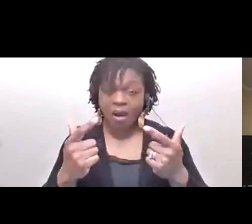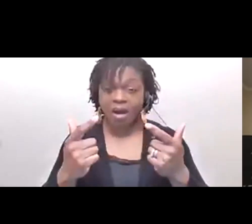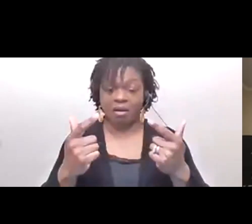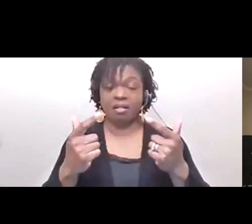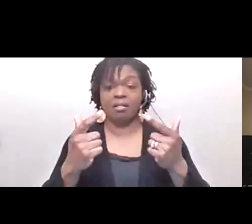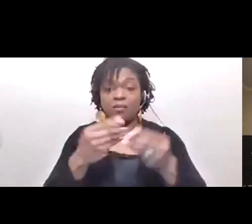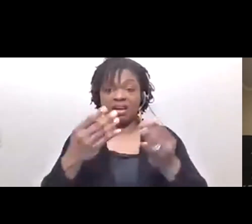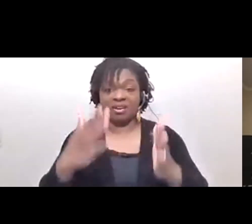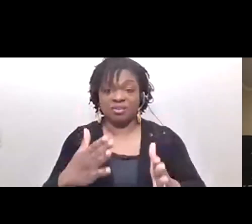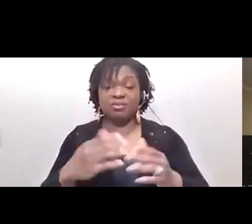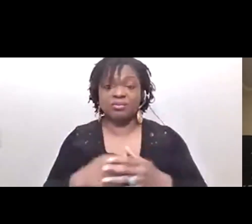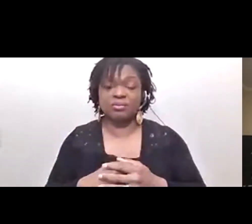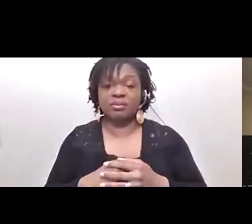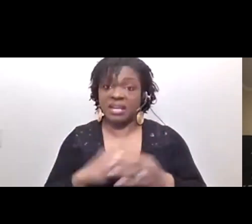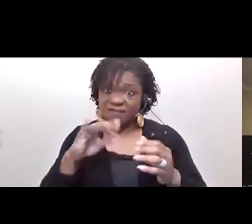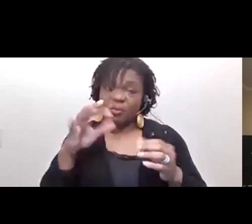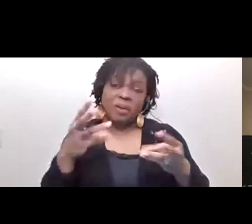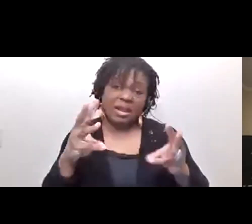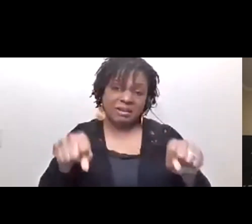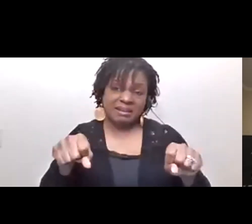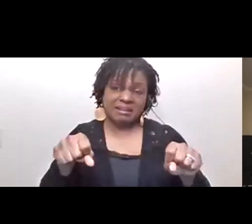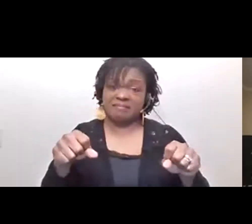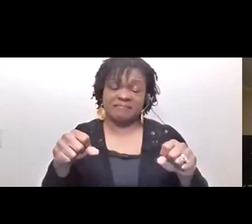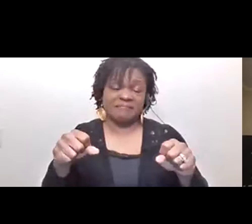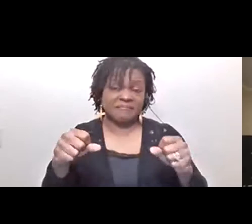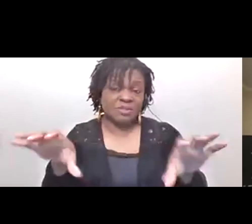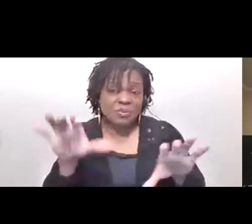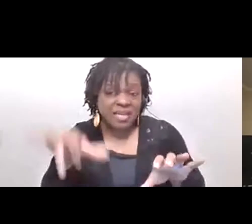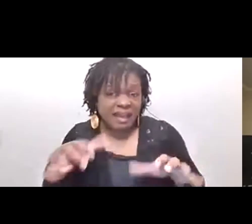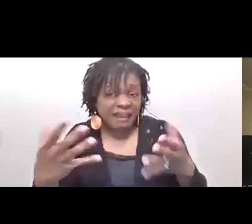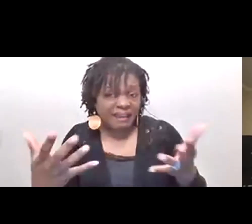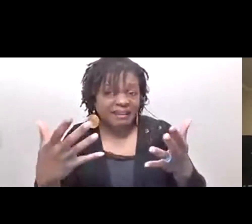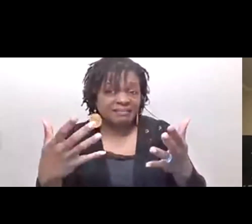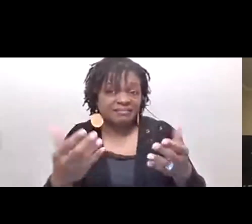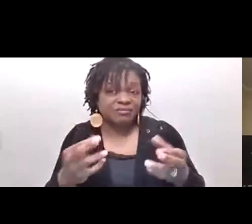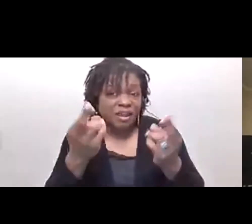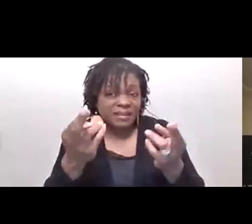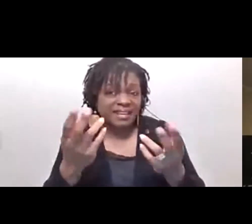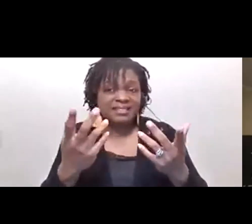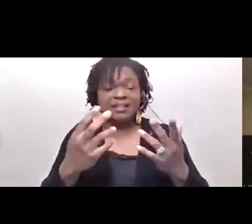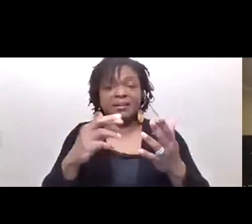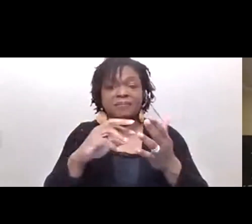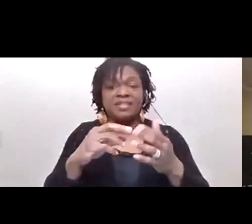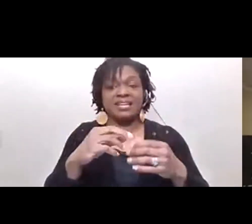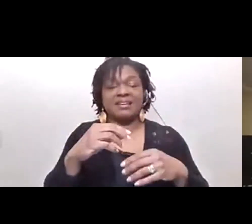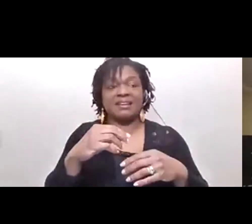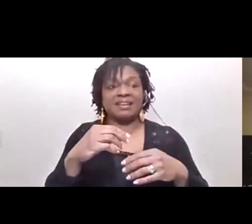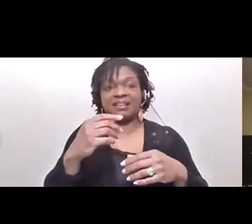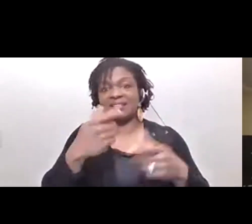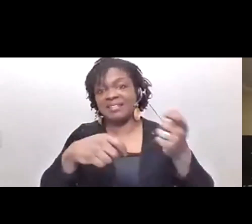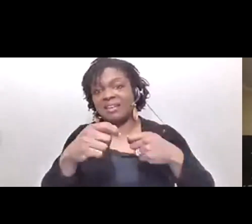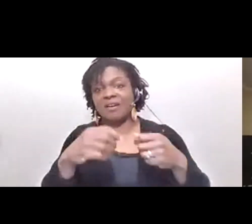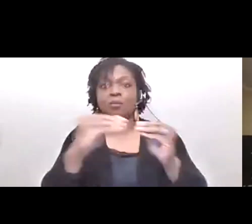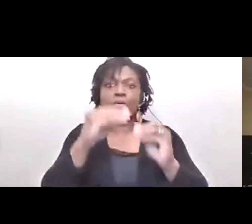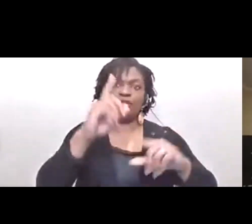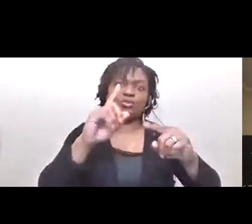that, maybe just kind of, instead of giving more to one group, maybe give less to everybody, or